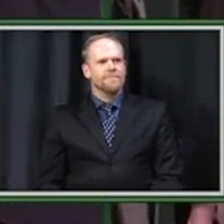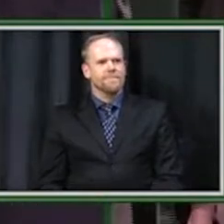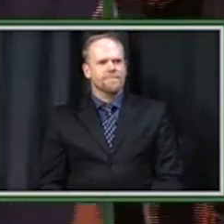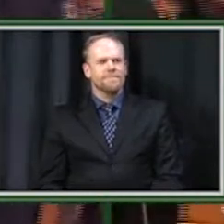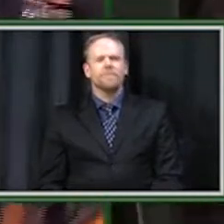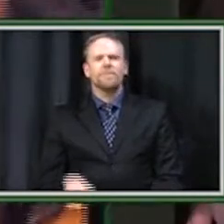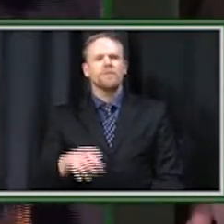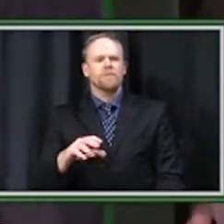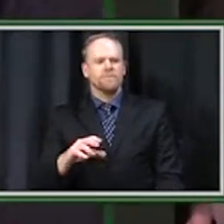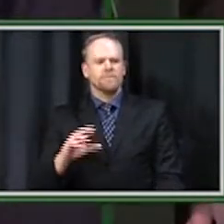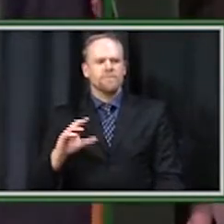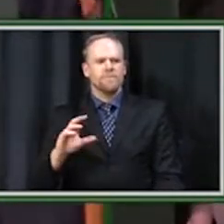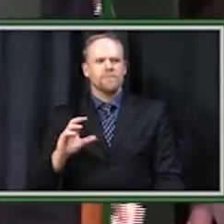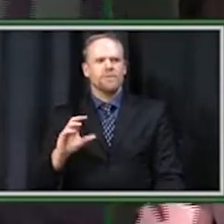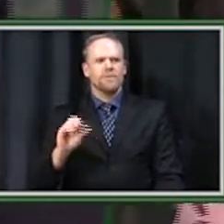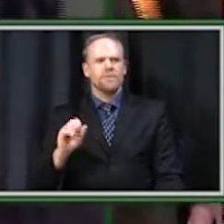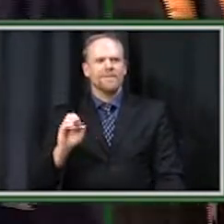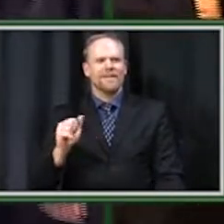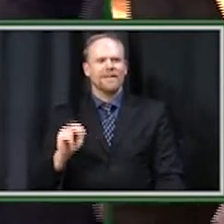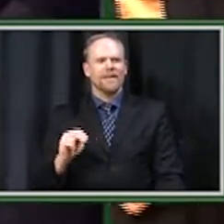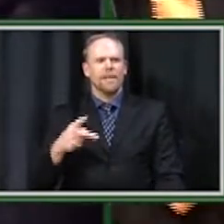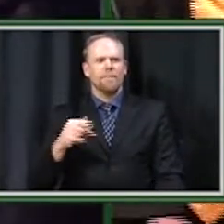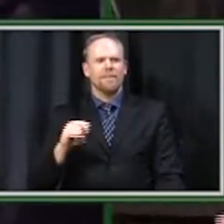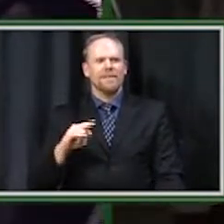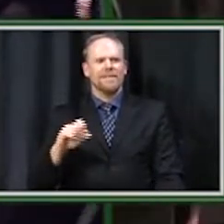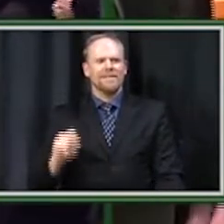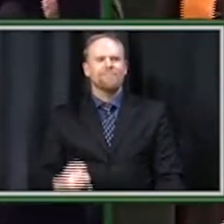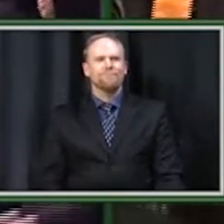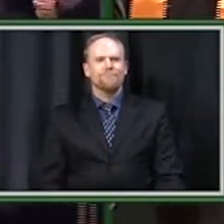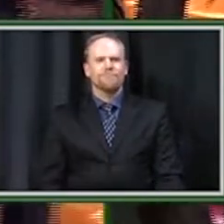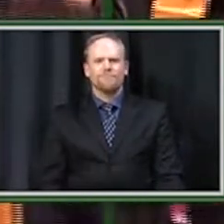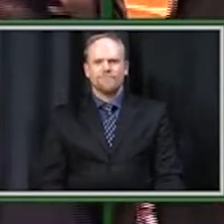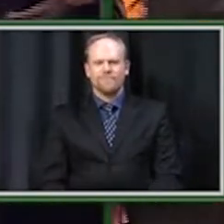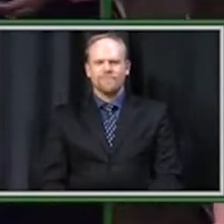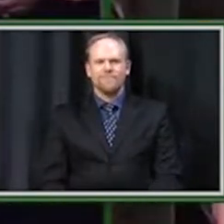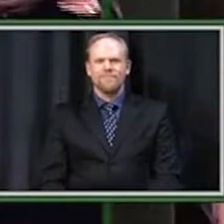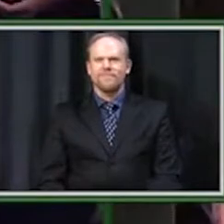Sean Pitts. Priscilla Sandoval.